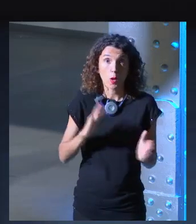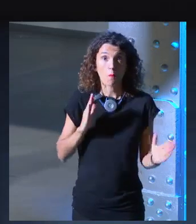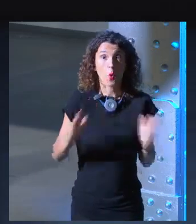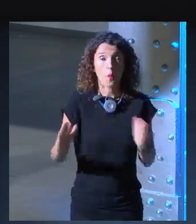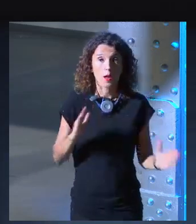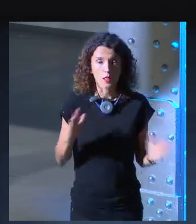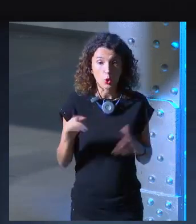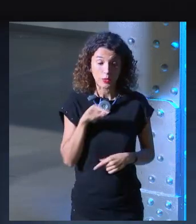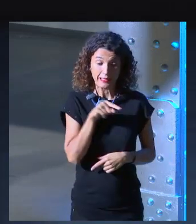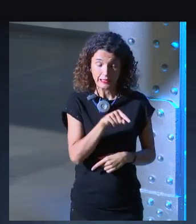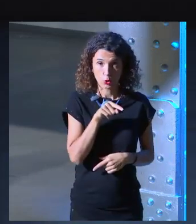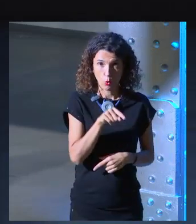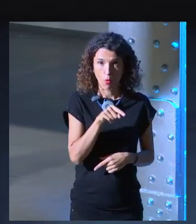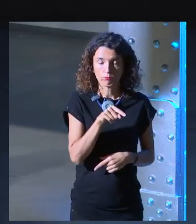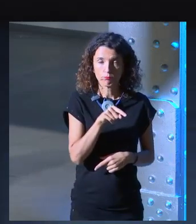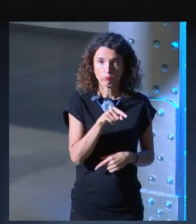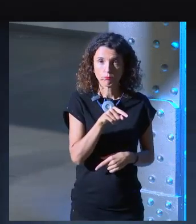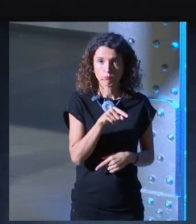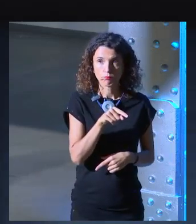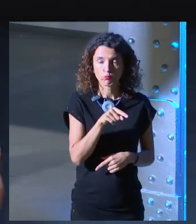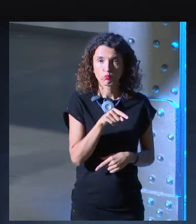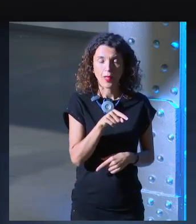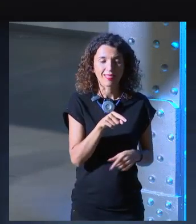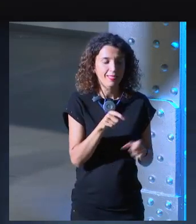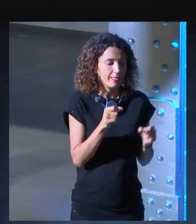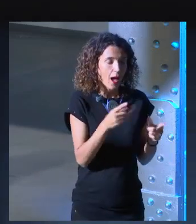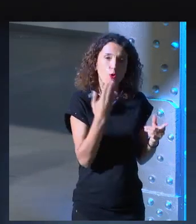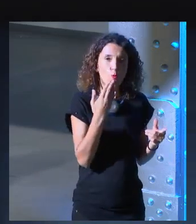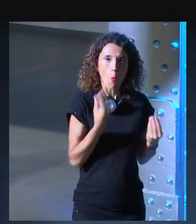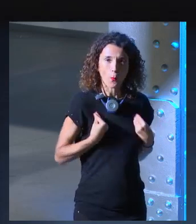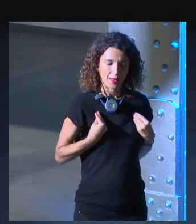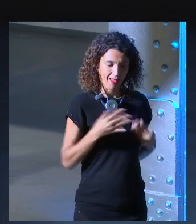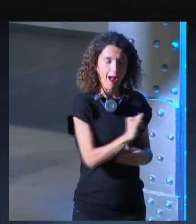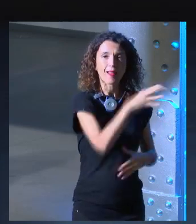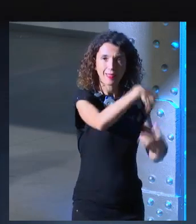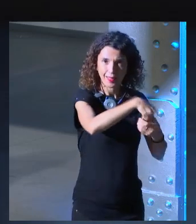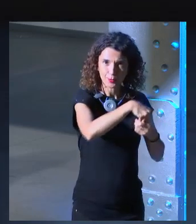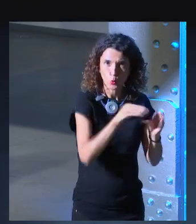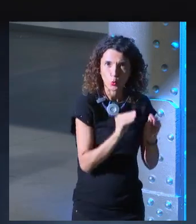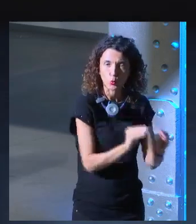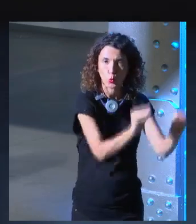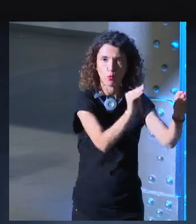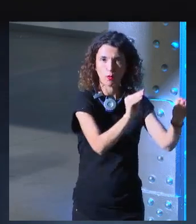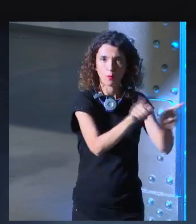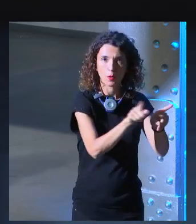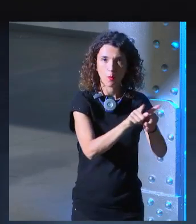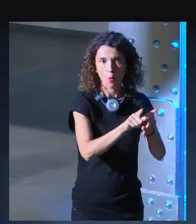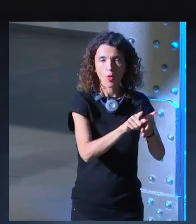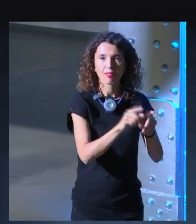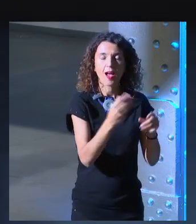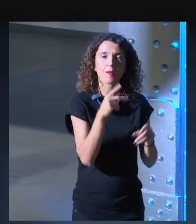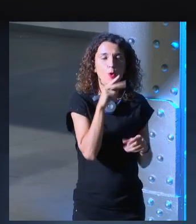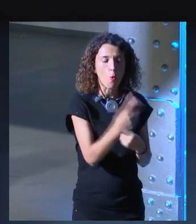begin to have a life of its own and start talking back to you. You have a dialogue with